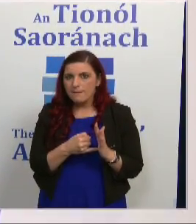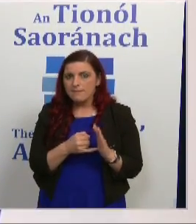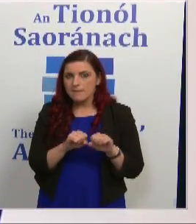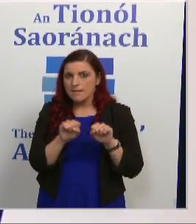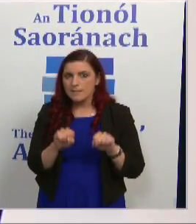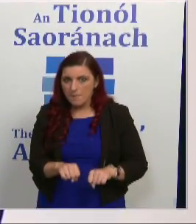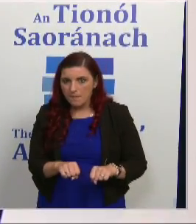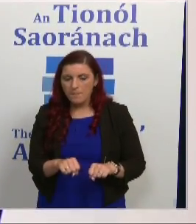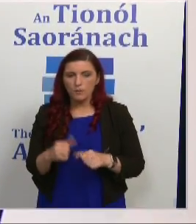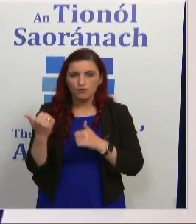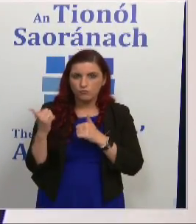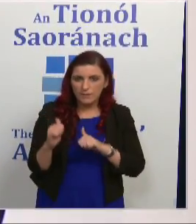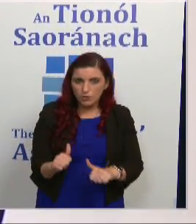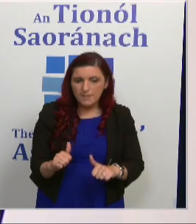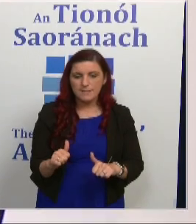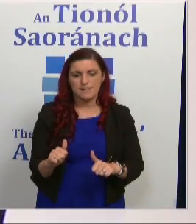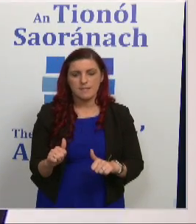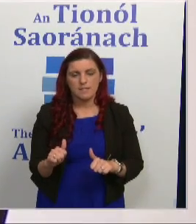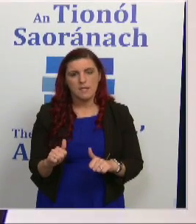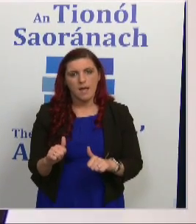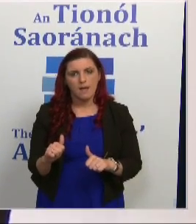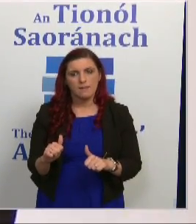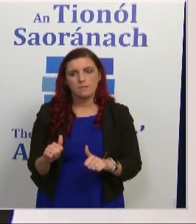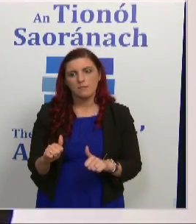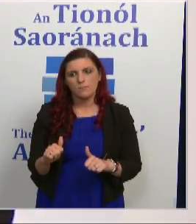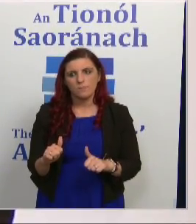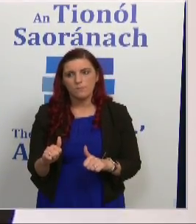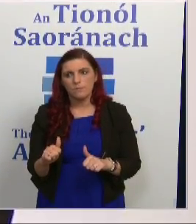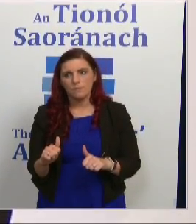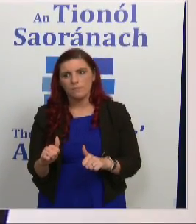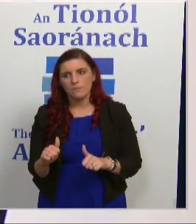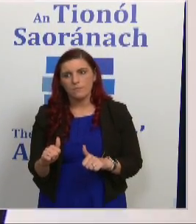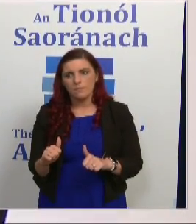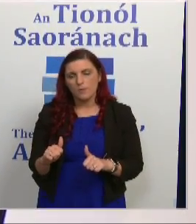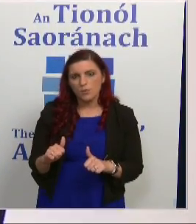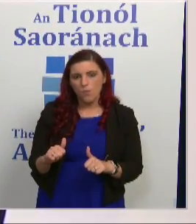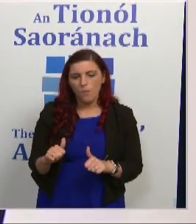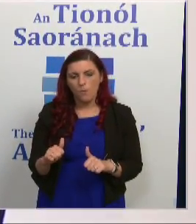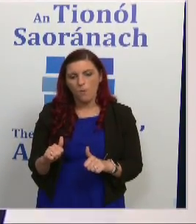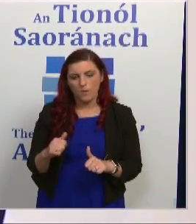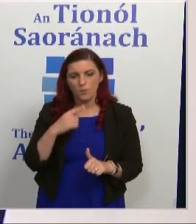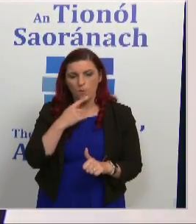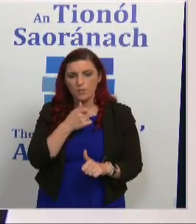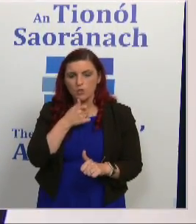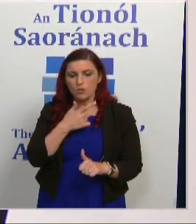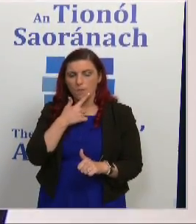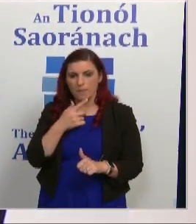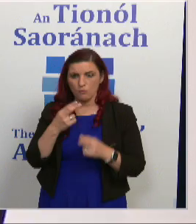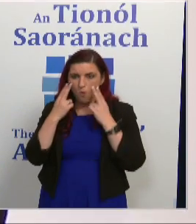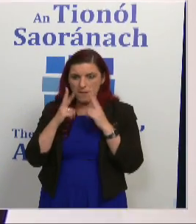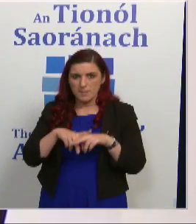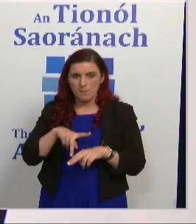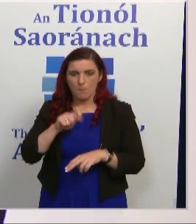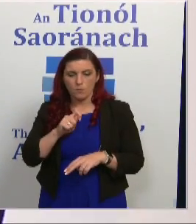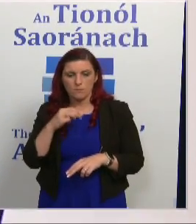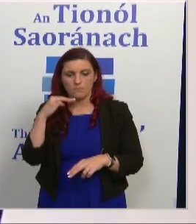systems and traditions and faith traditions, with noble exception of Armagh. Dublin tends to be the most significant